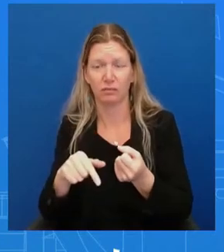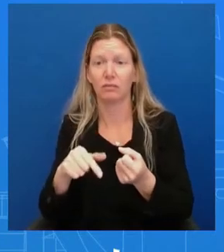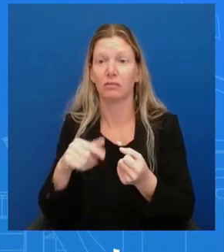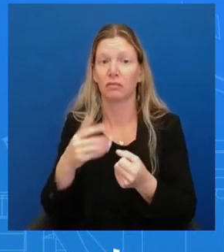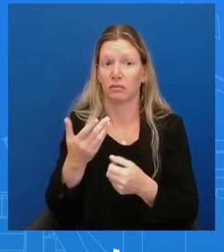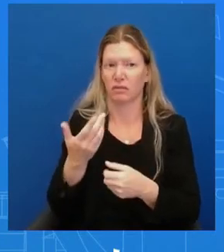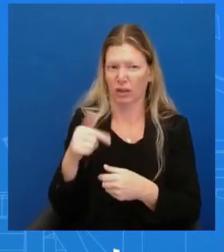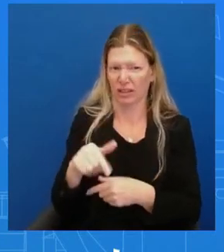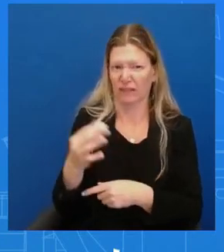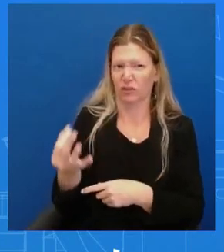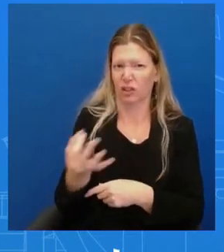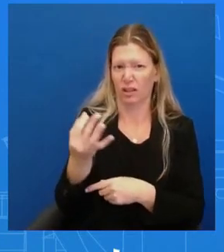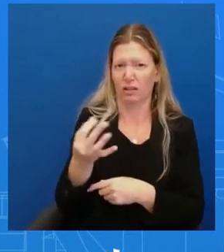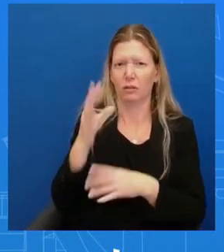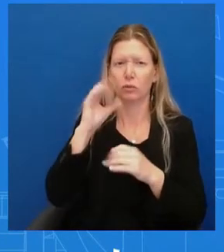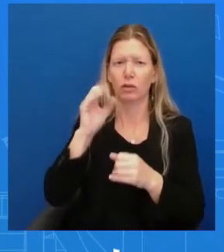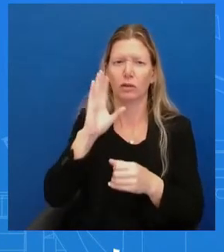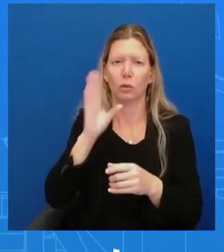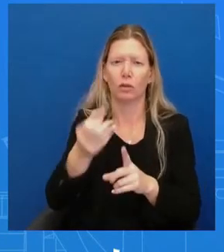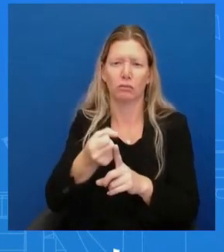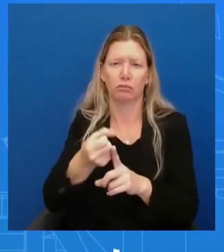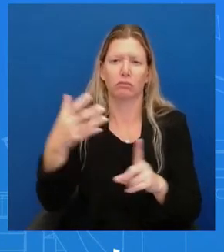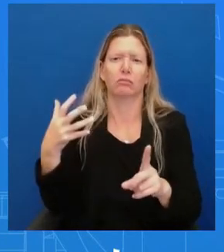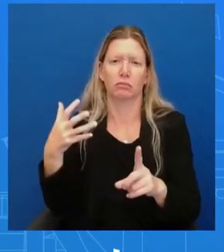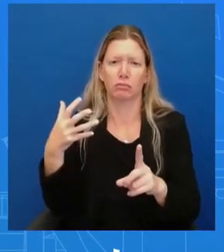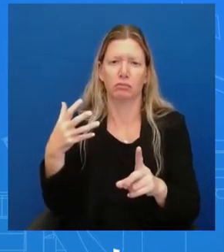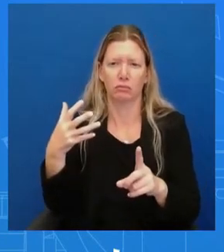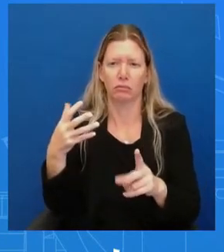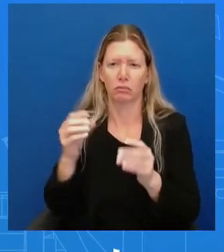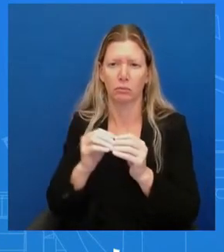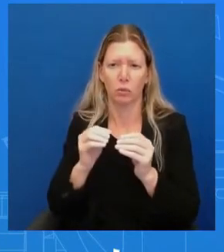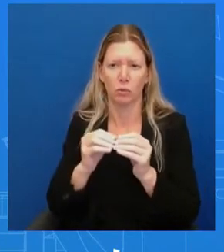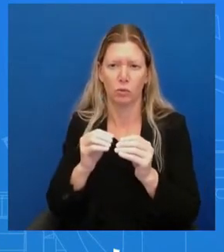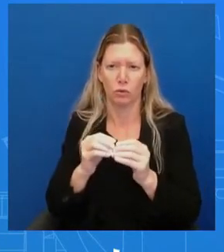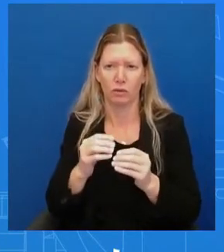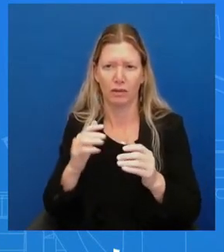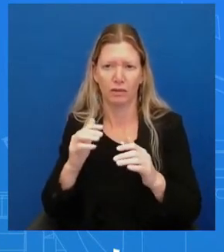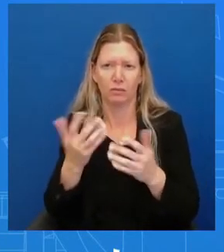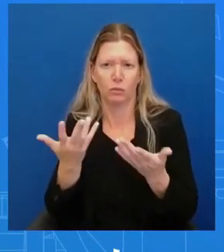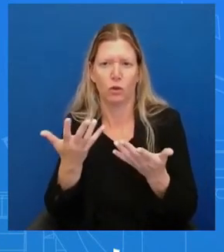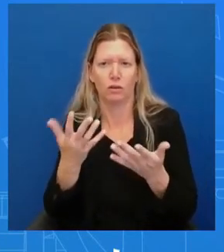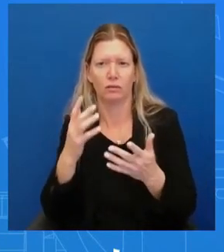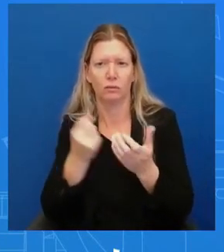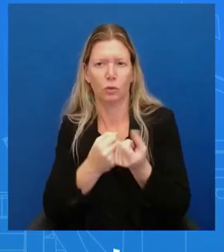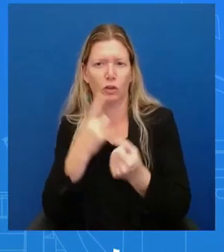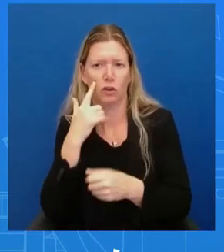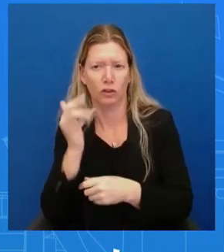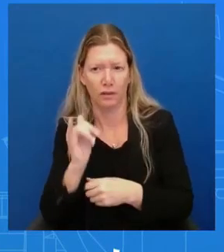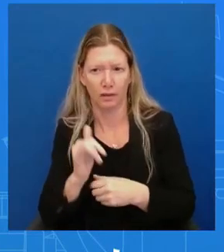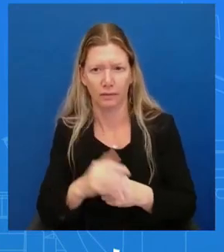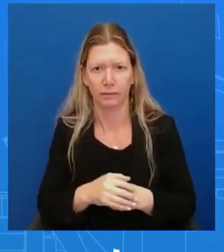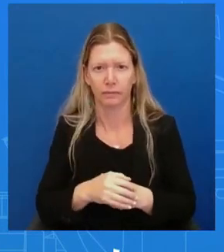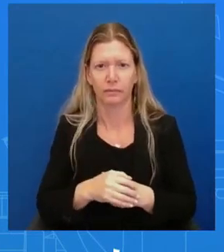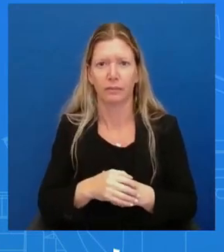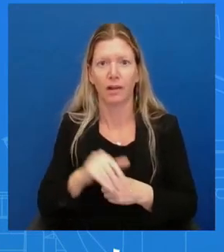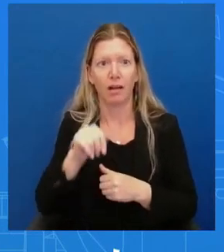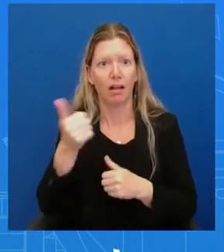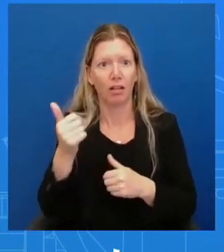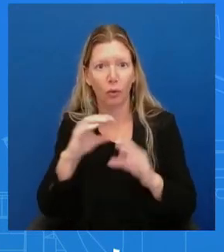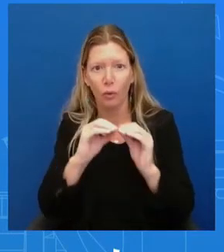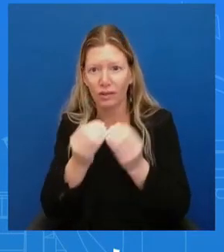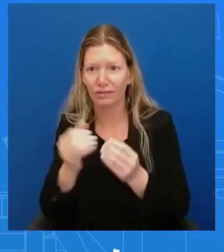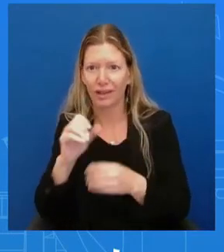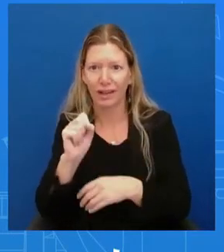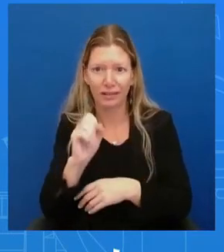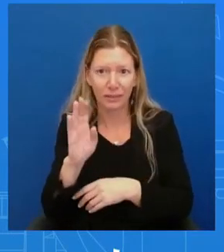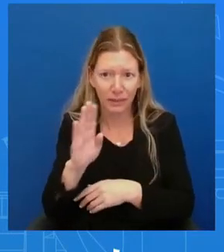day. But all of government approach, Small Business Administration, Department of Labor, Department of Transportation, we are going to be there for the